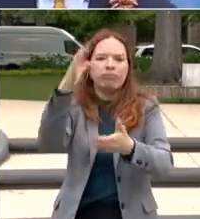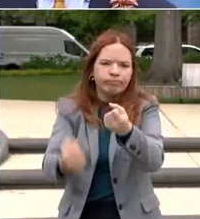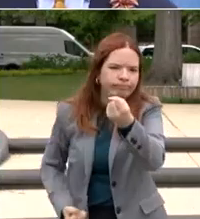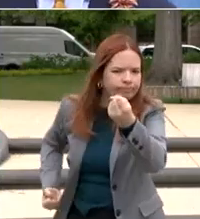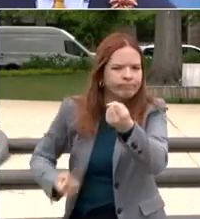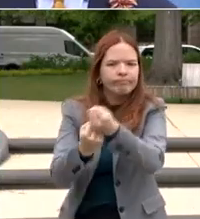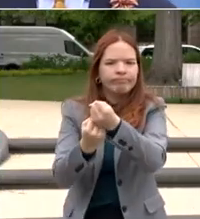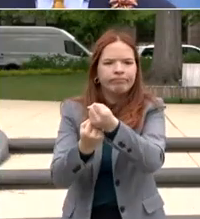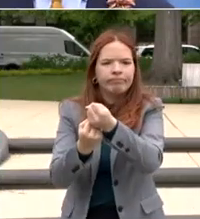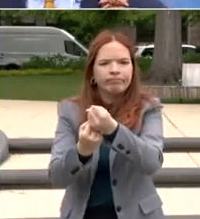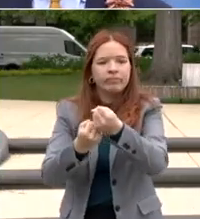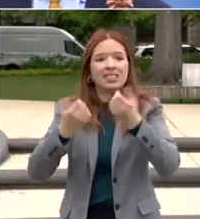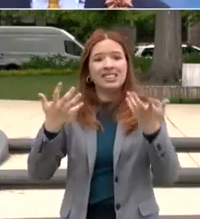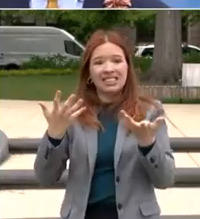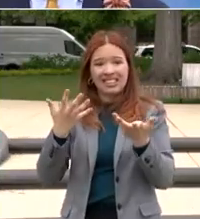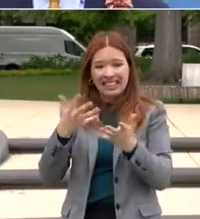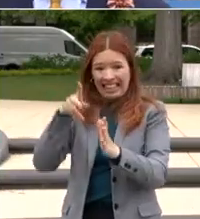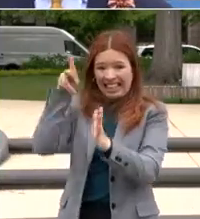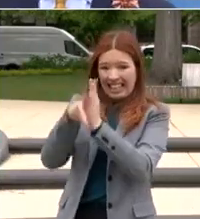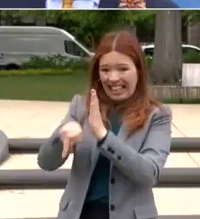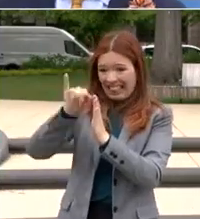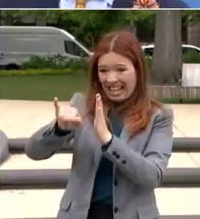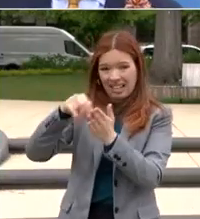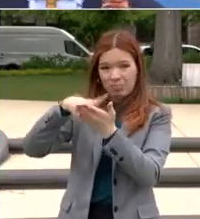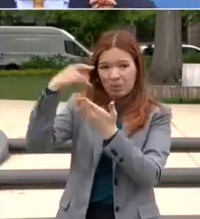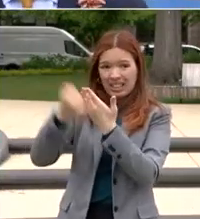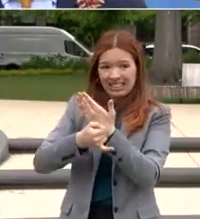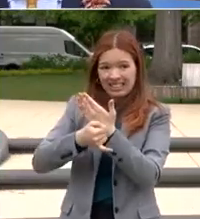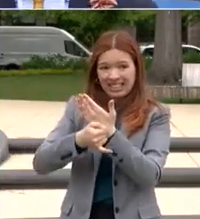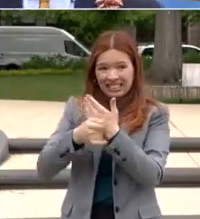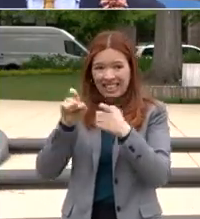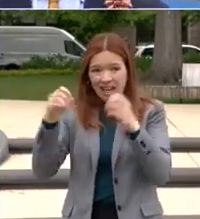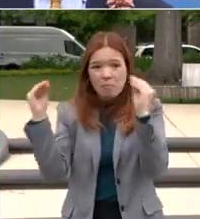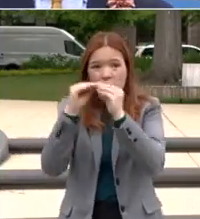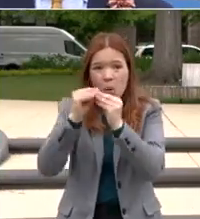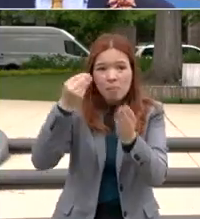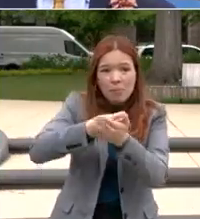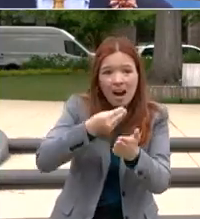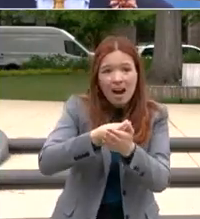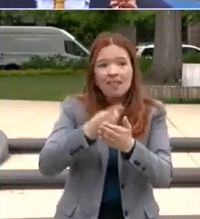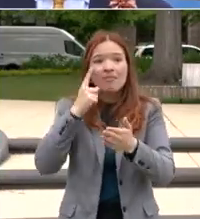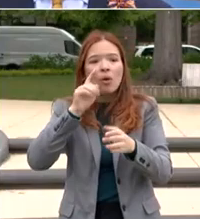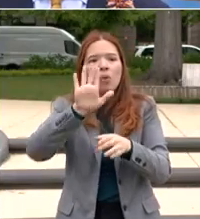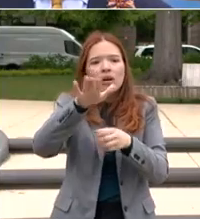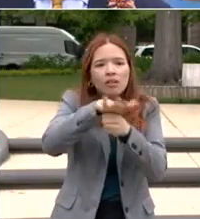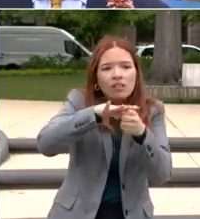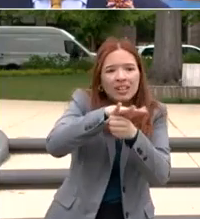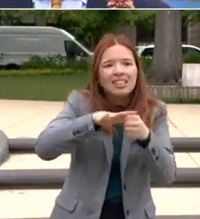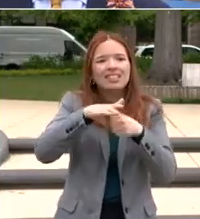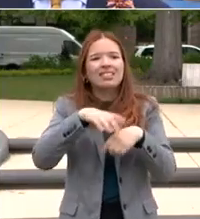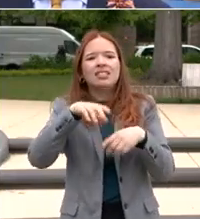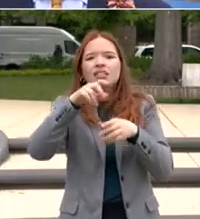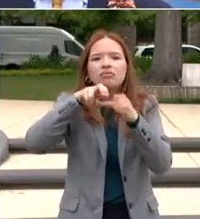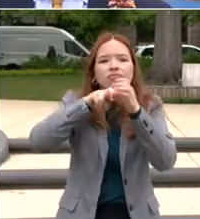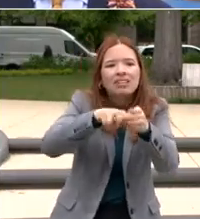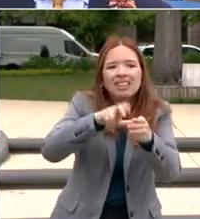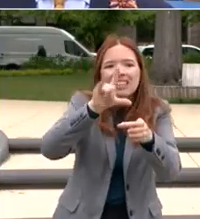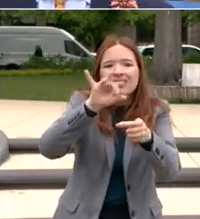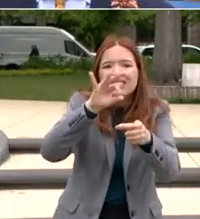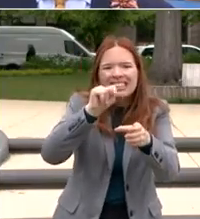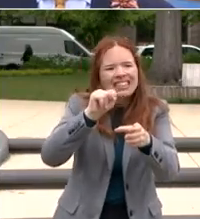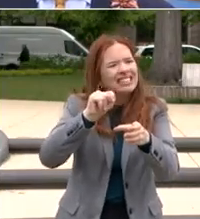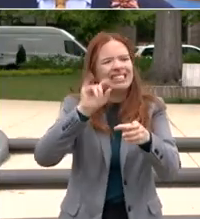is a downtown killer. Adding $2 to your Uber or Lyft ride is a downtown